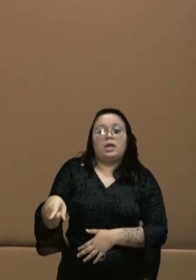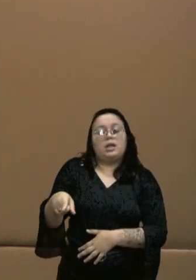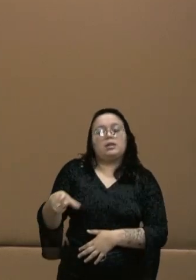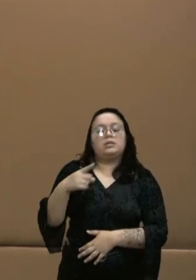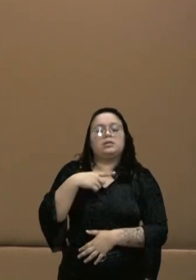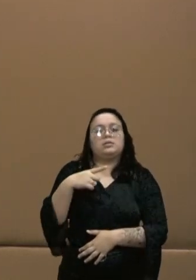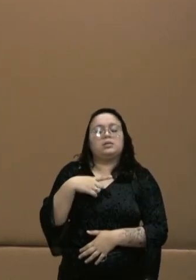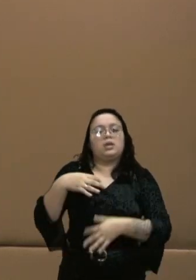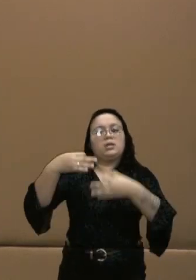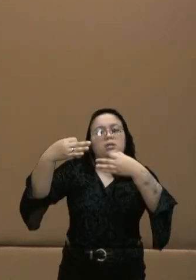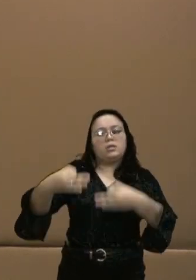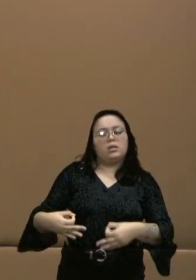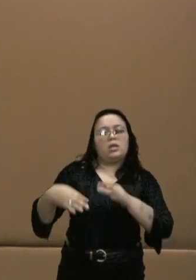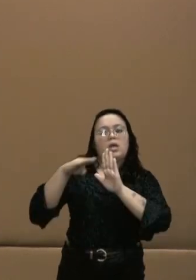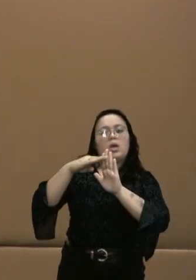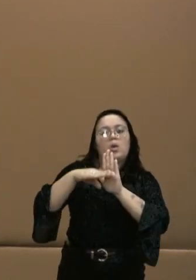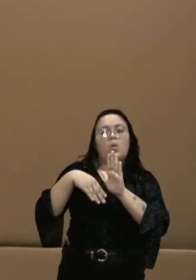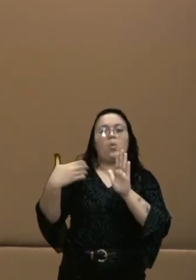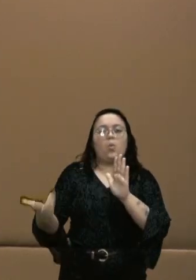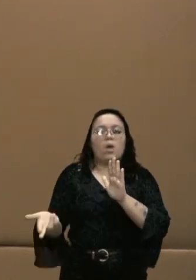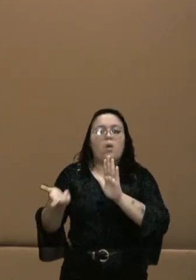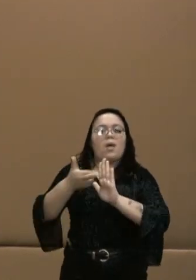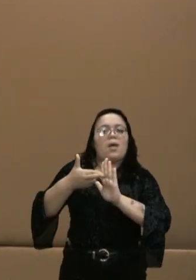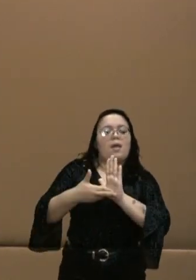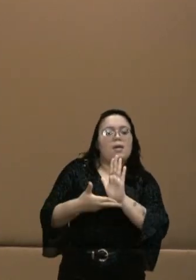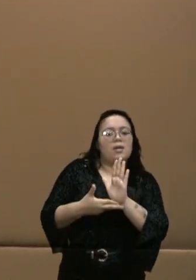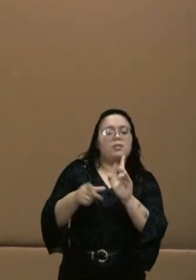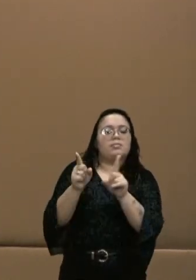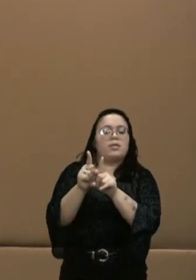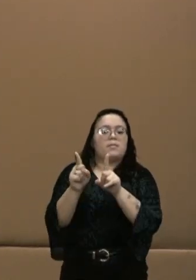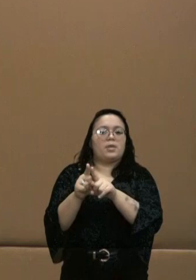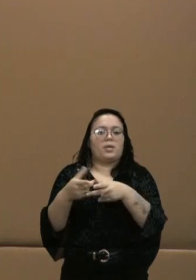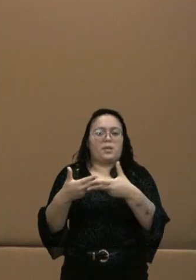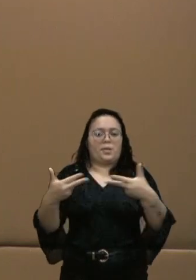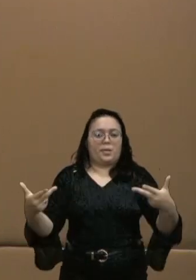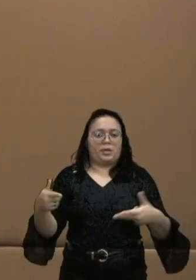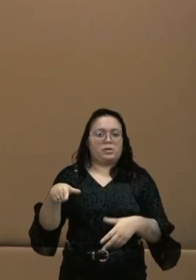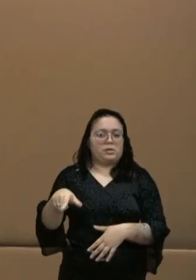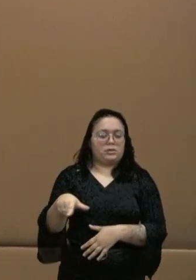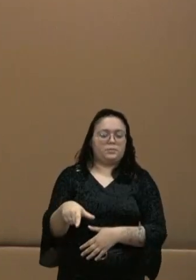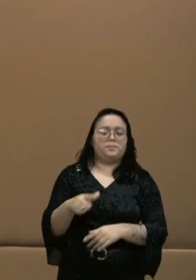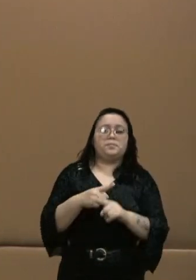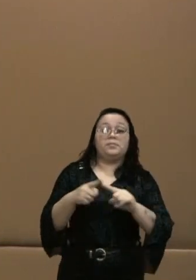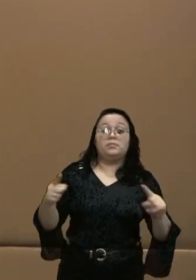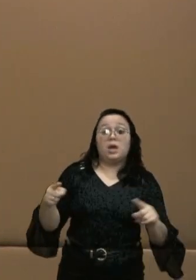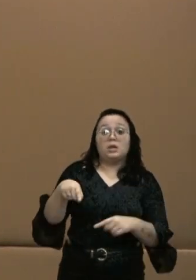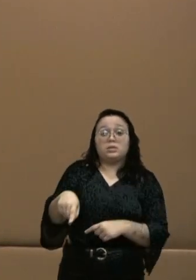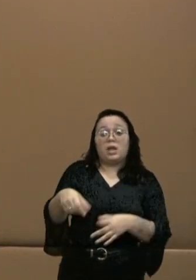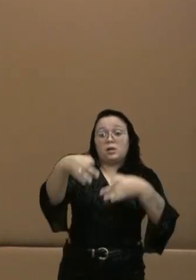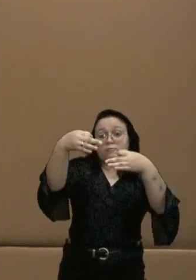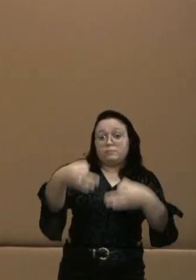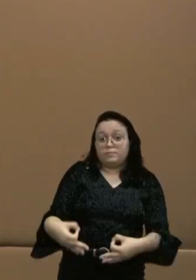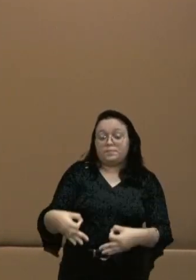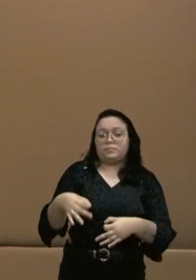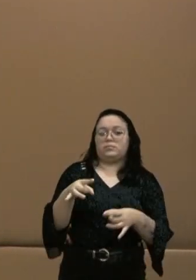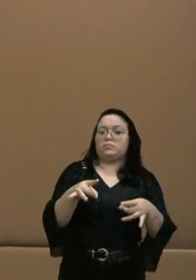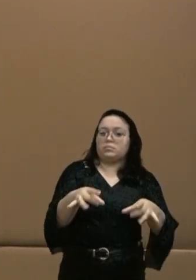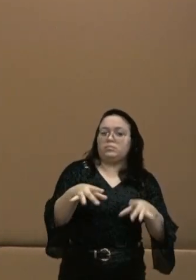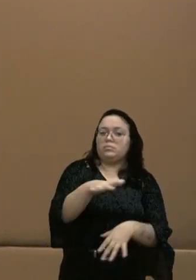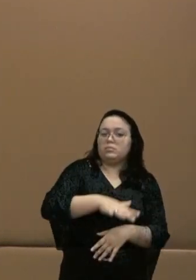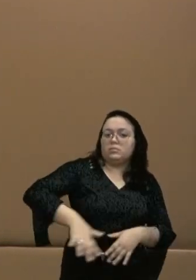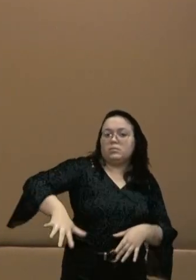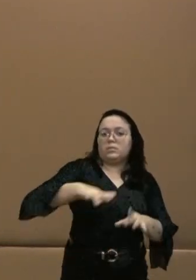está definindo as regras, digamos, de primeira via. Mas a gente acredita que também vai se estabelecer um mercado livre and